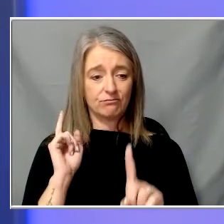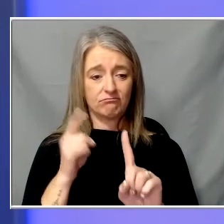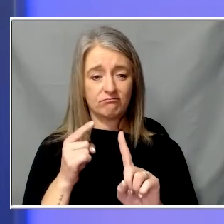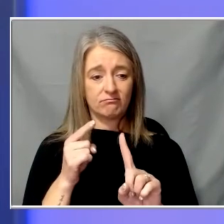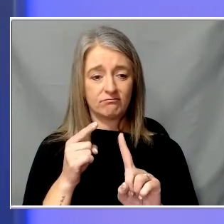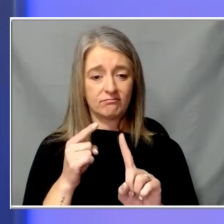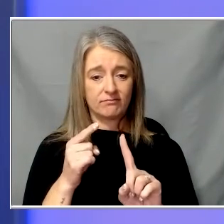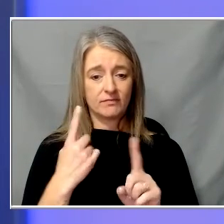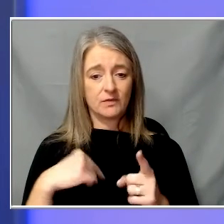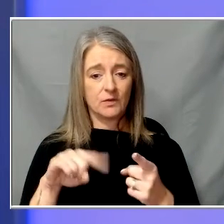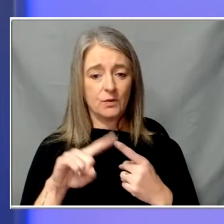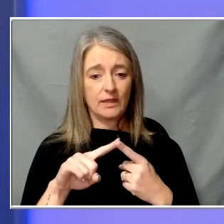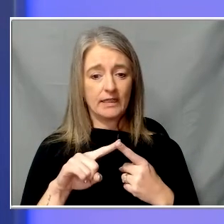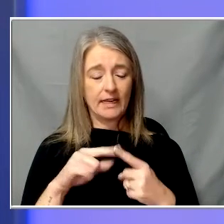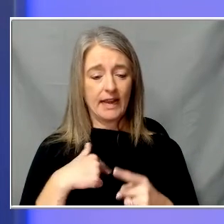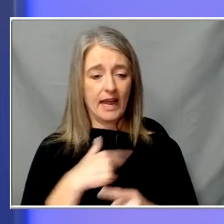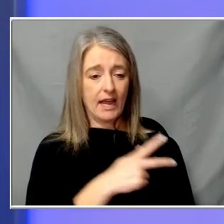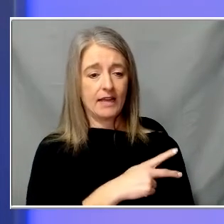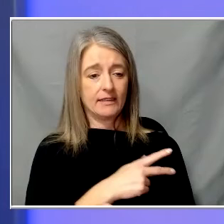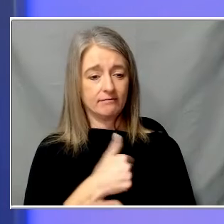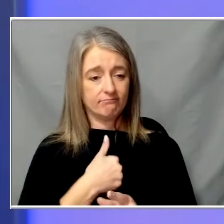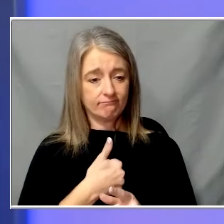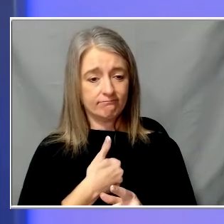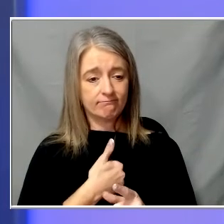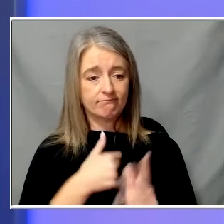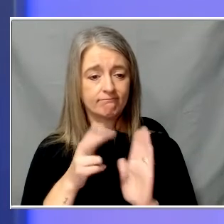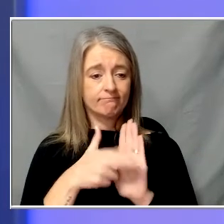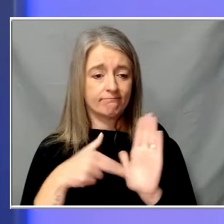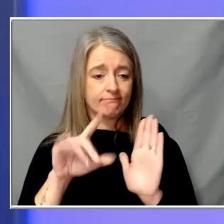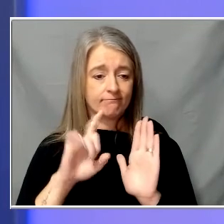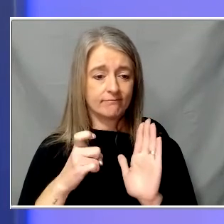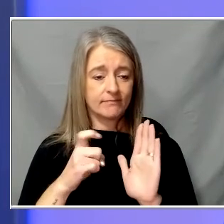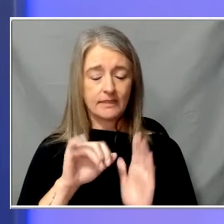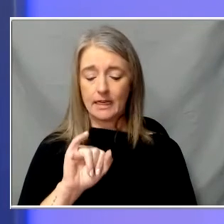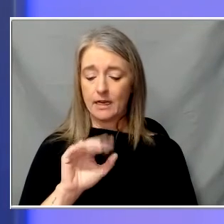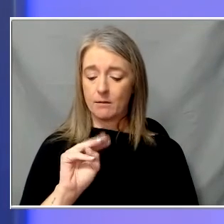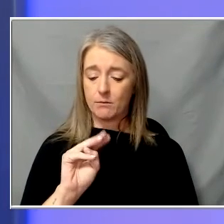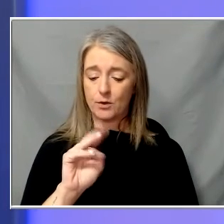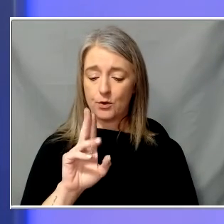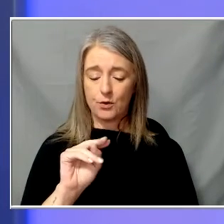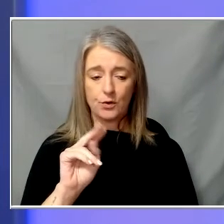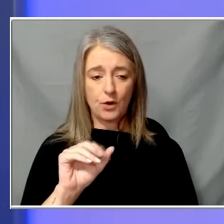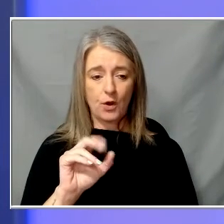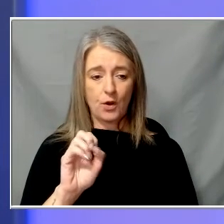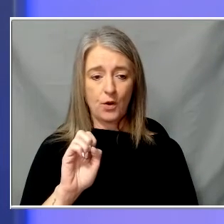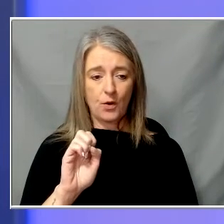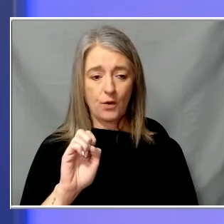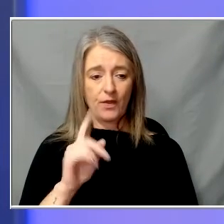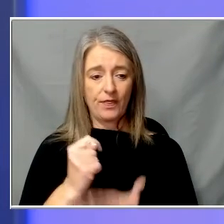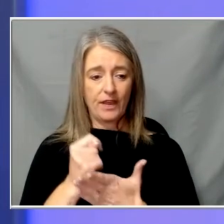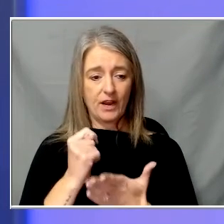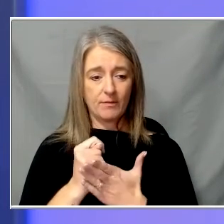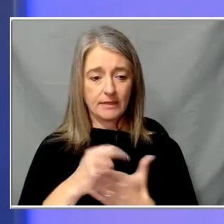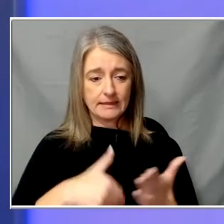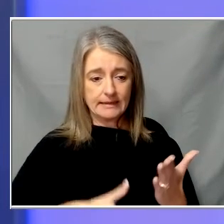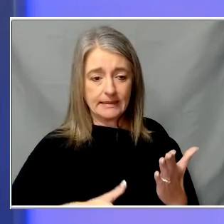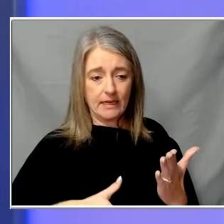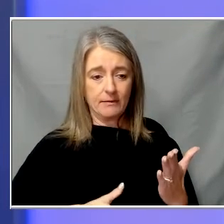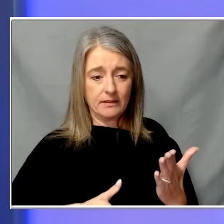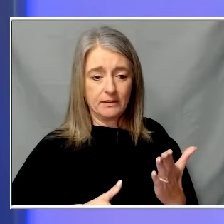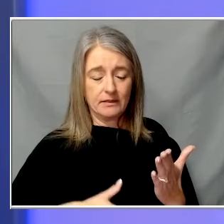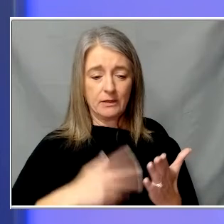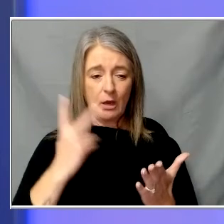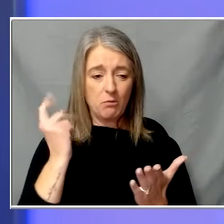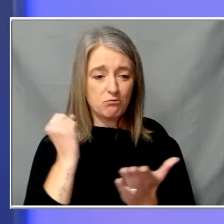when I was diagnosed, I think the immunotherapy treatment had been FDA approved for stomach cancer just months prior to